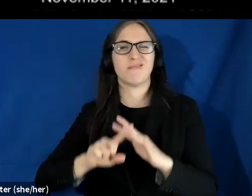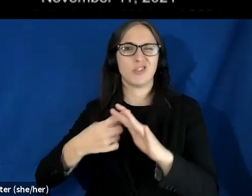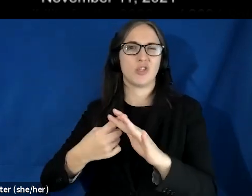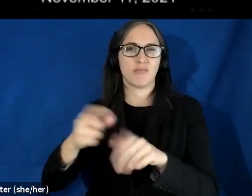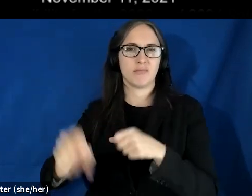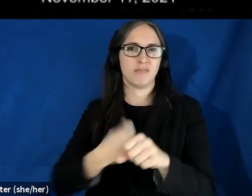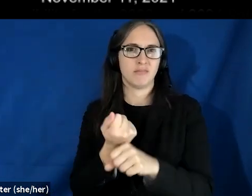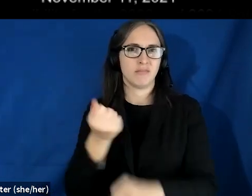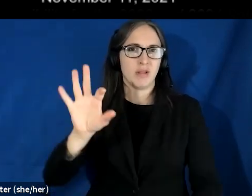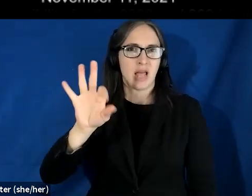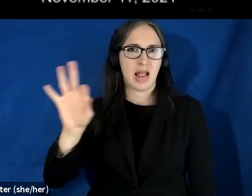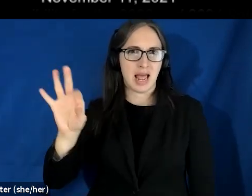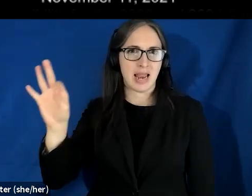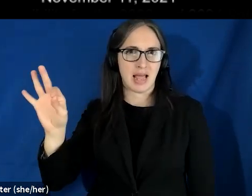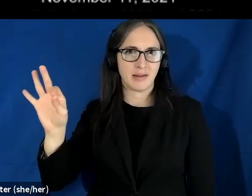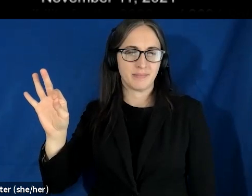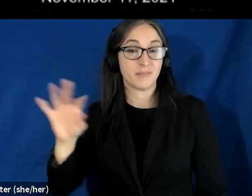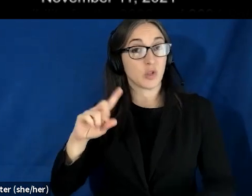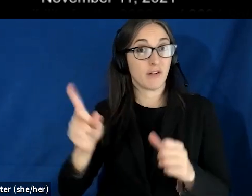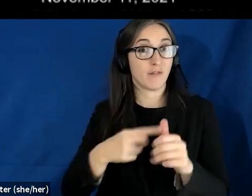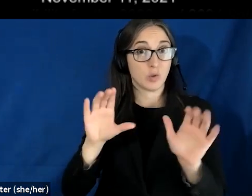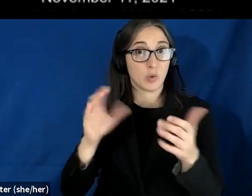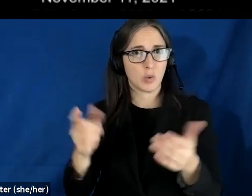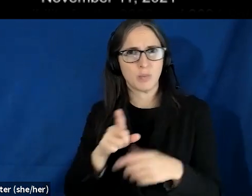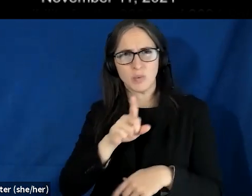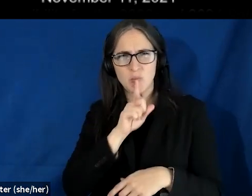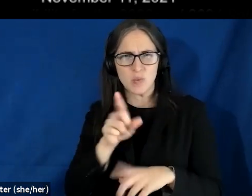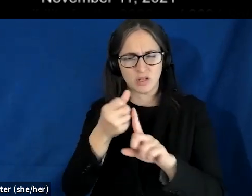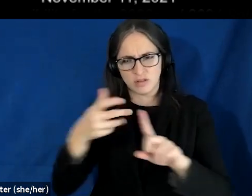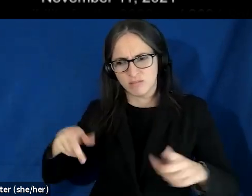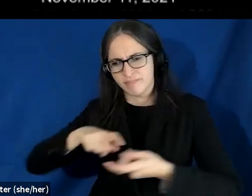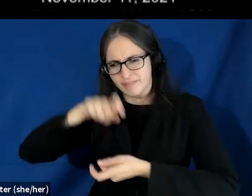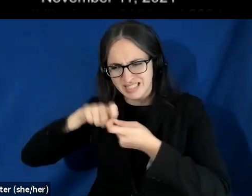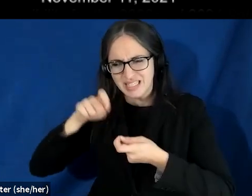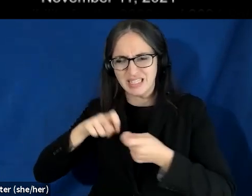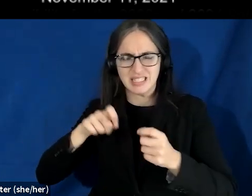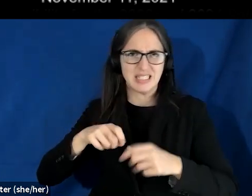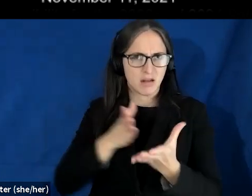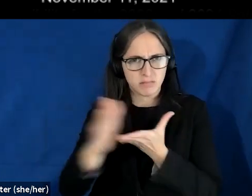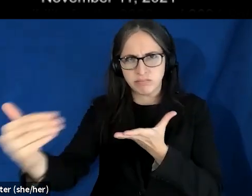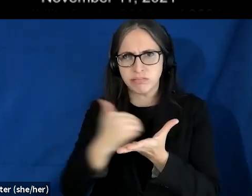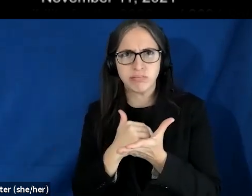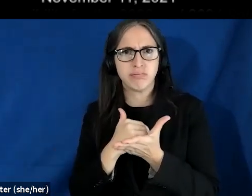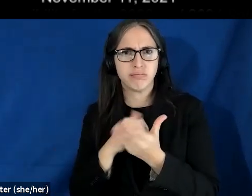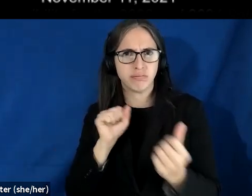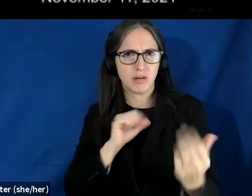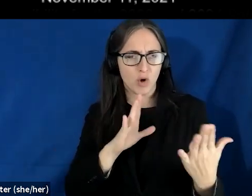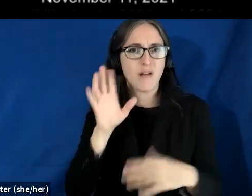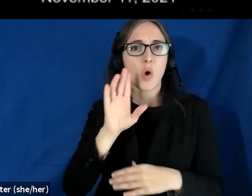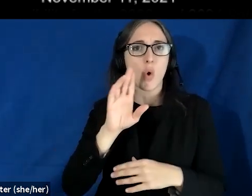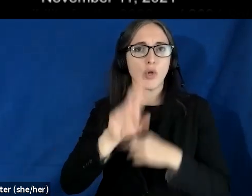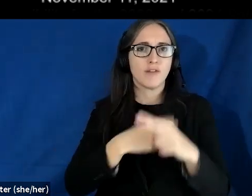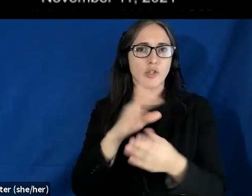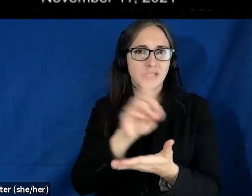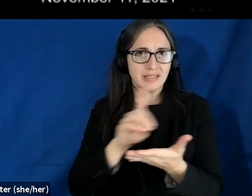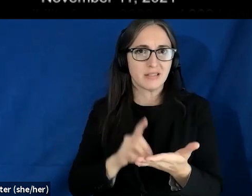first group to take really detailed, comprehensive consideration of universal design in higher education. That